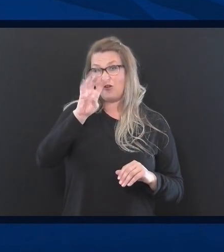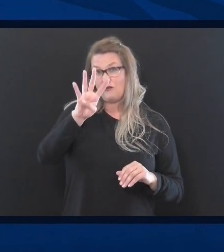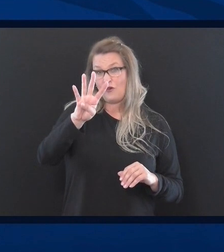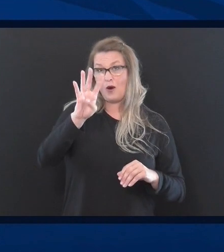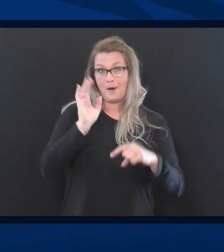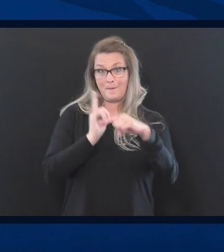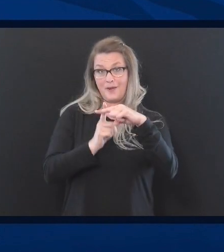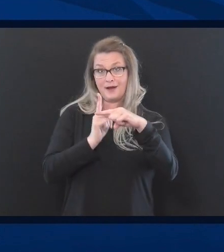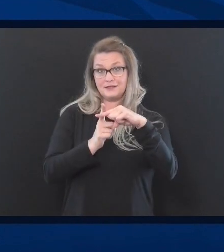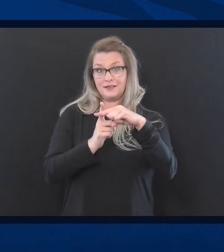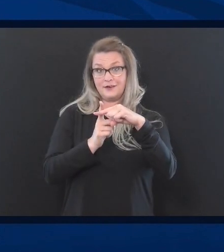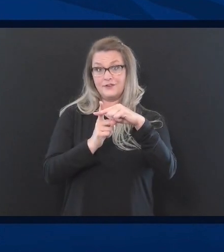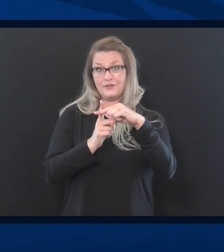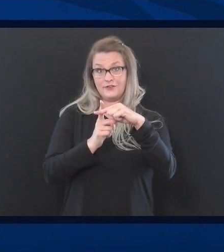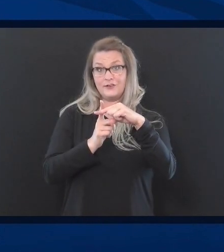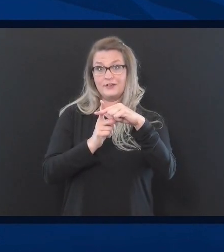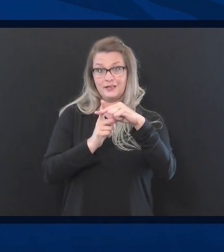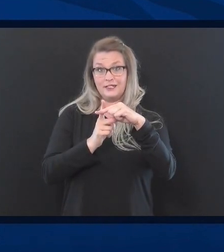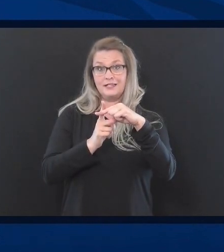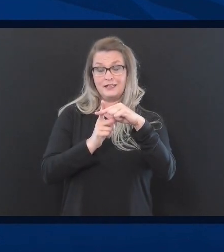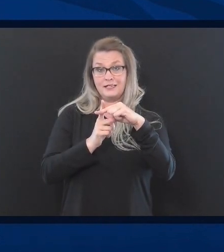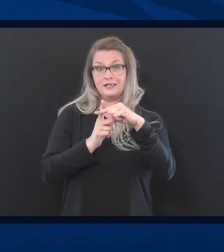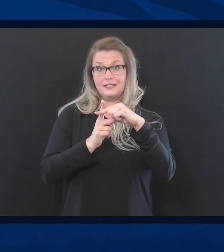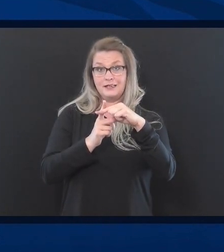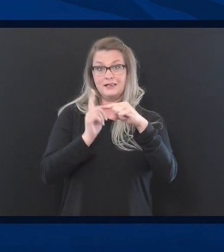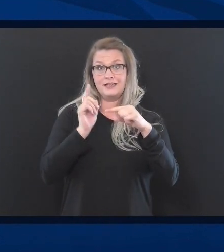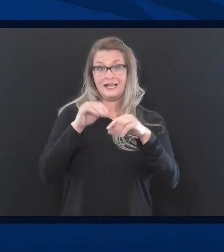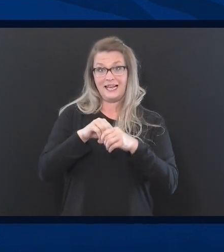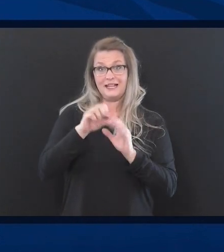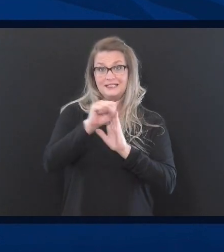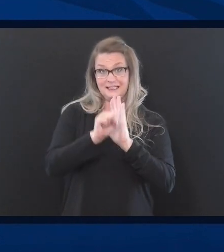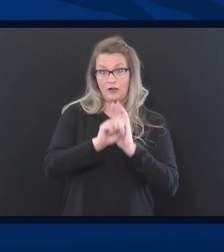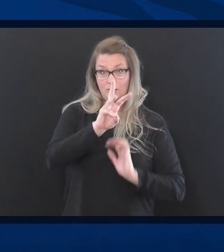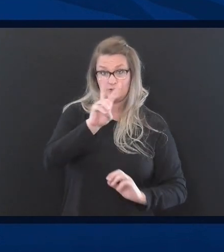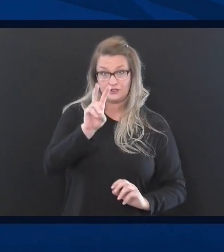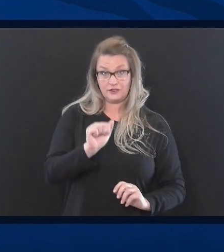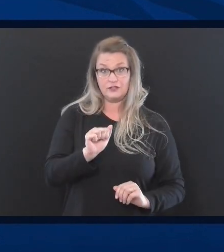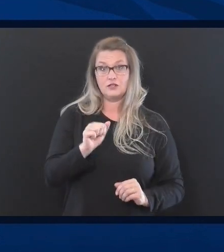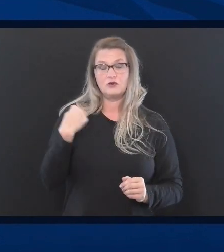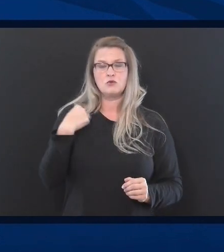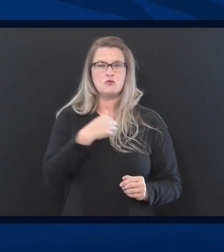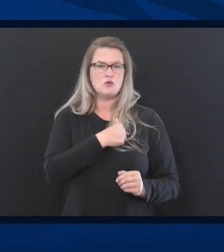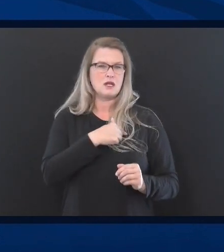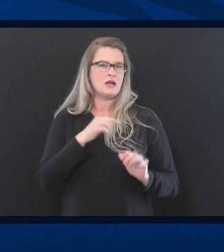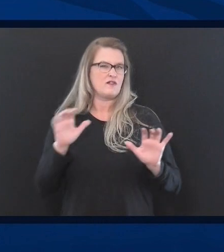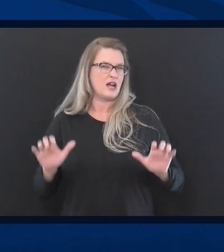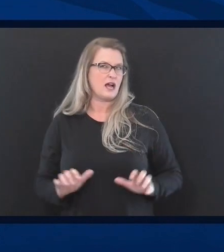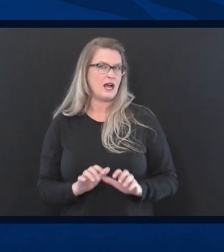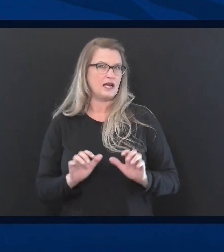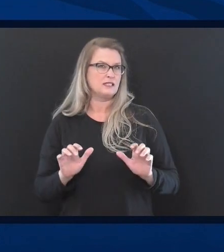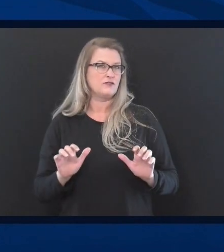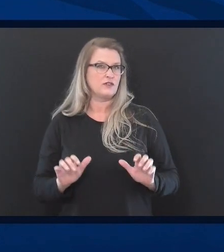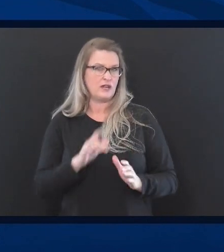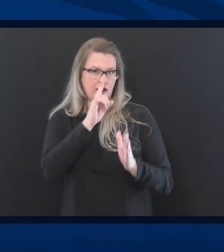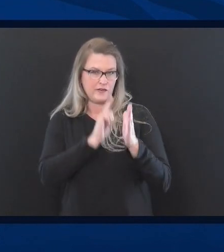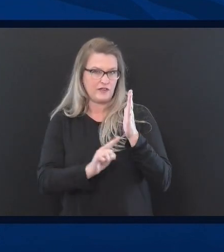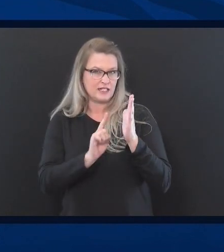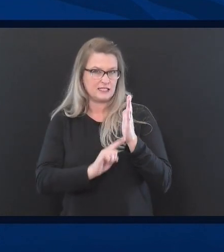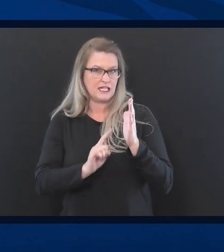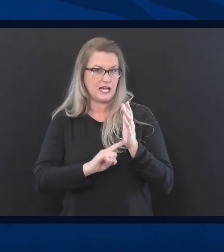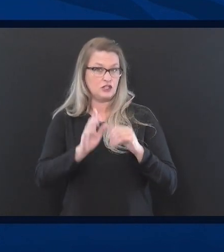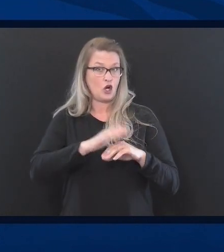positive COVID positive people in the state, we have active case investigation